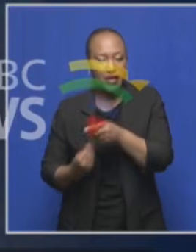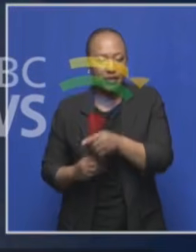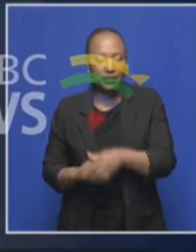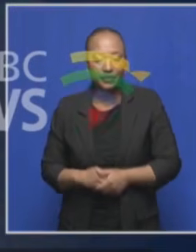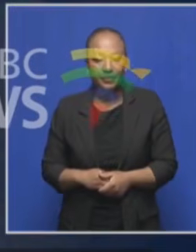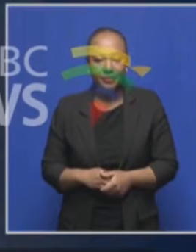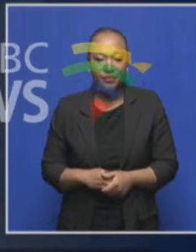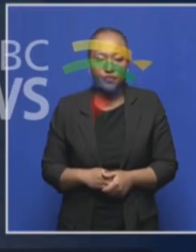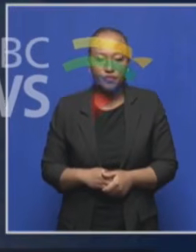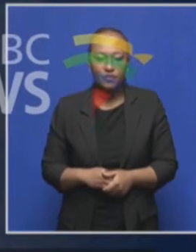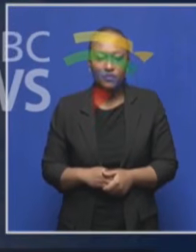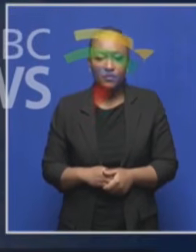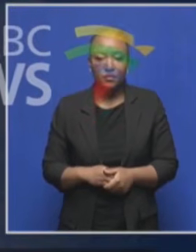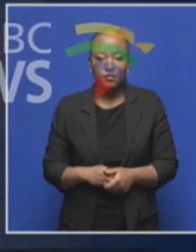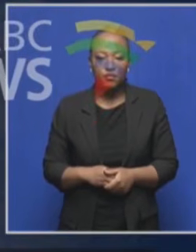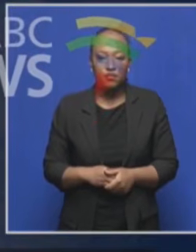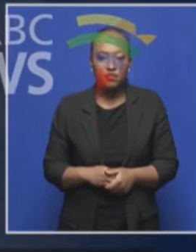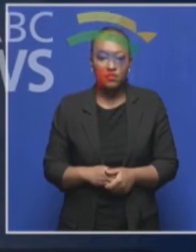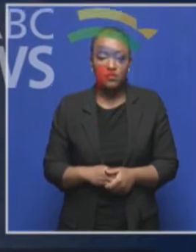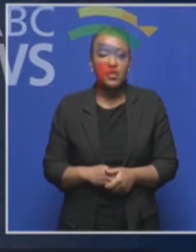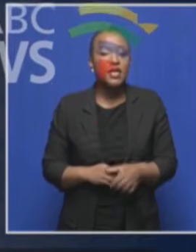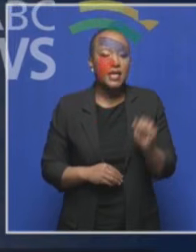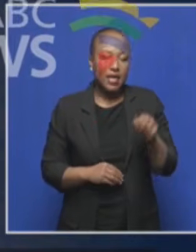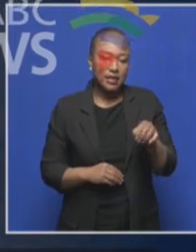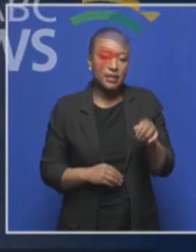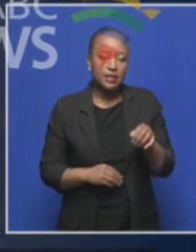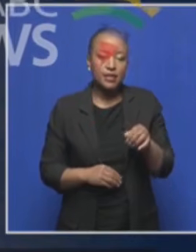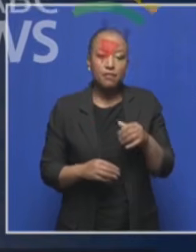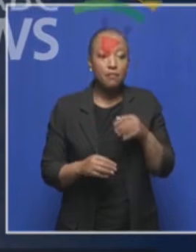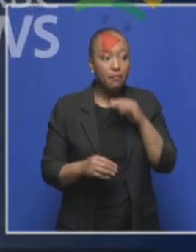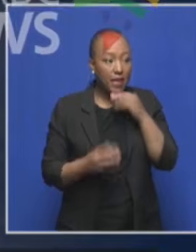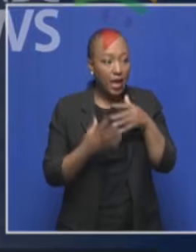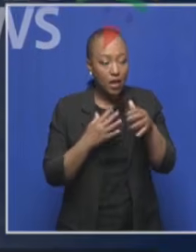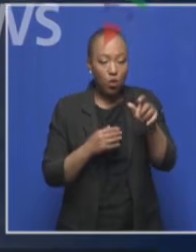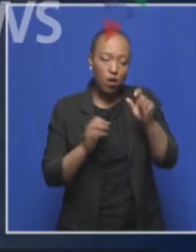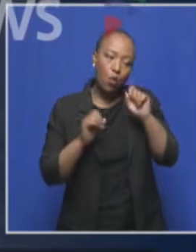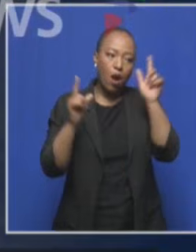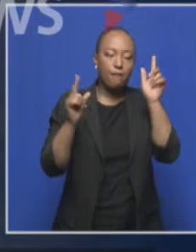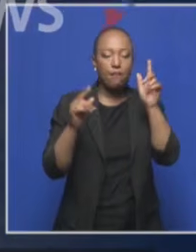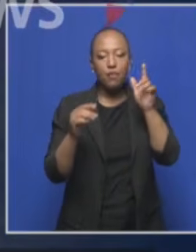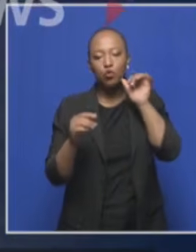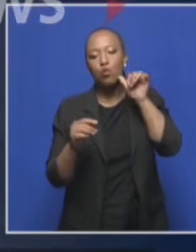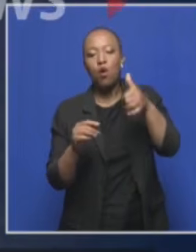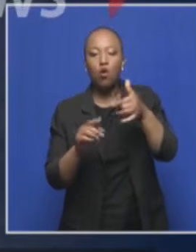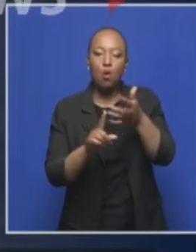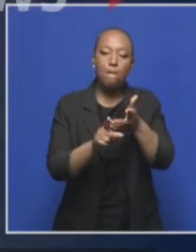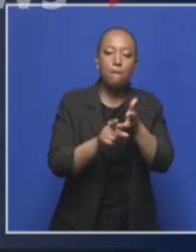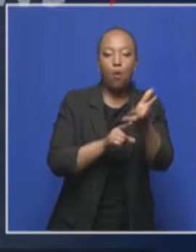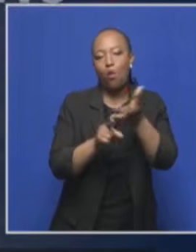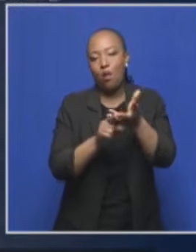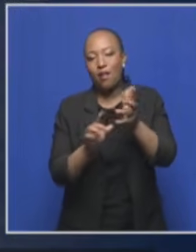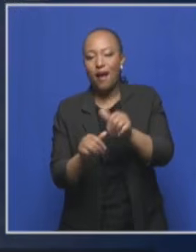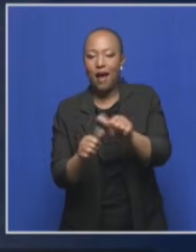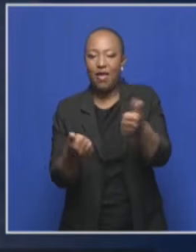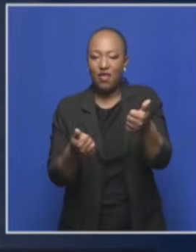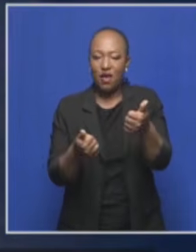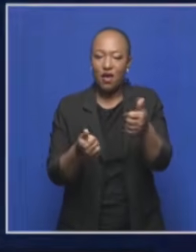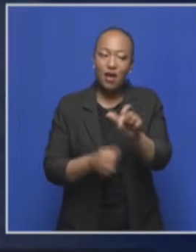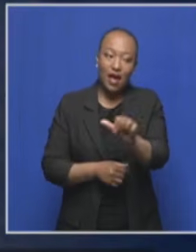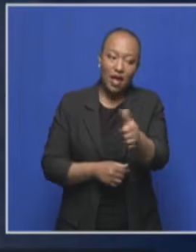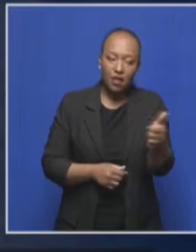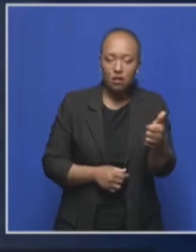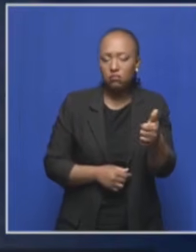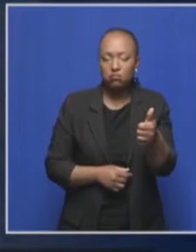So I'm not of the view that everyone just wakes up being a bully. Obviously, something that does happen. And that's why it's so important to be a